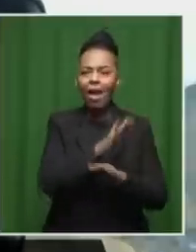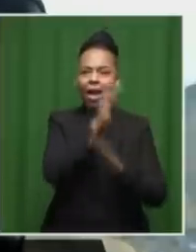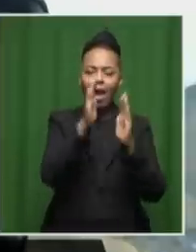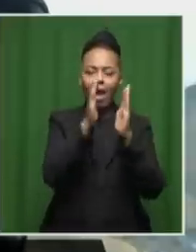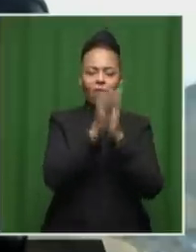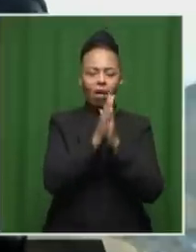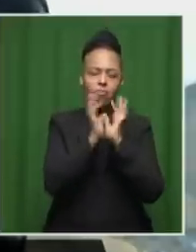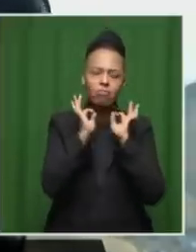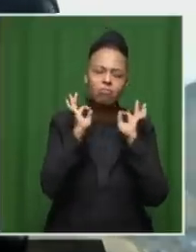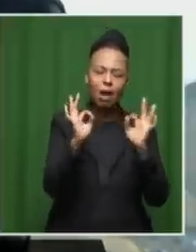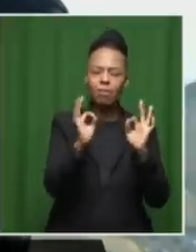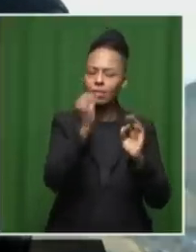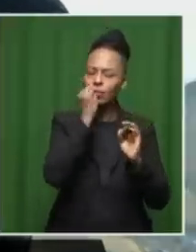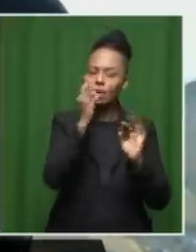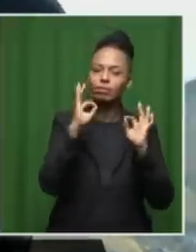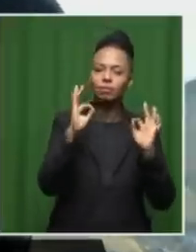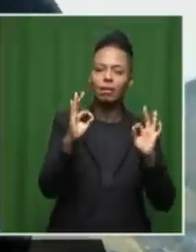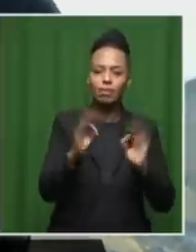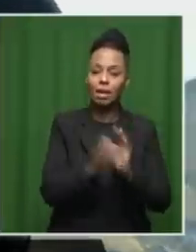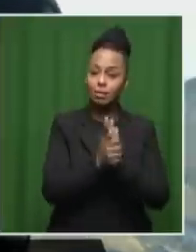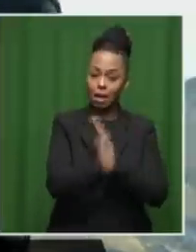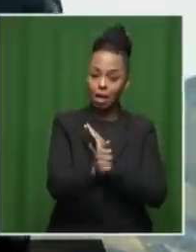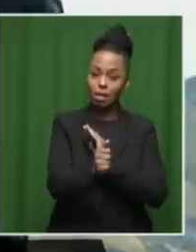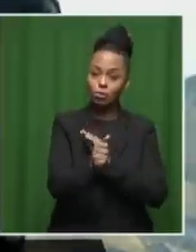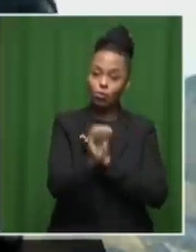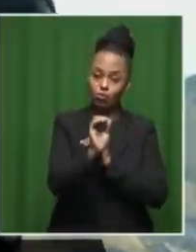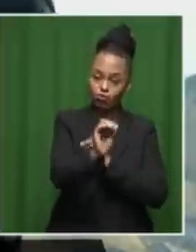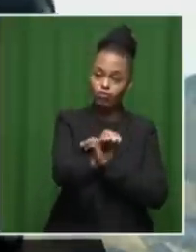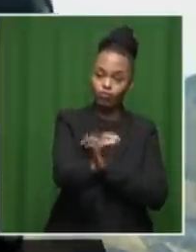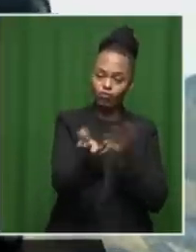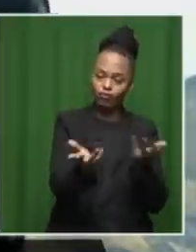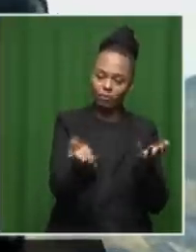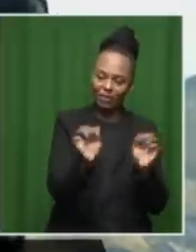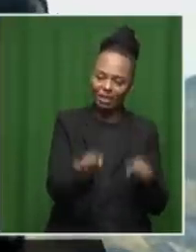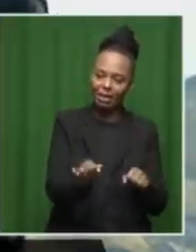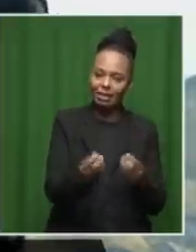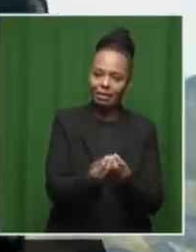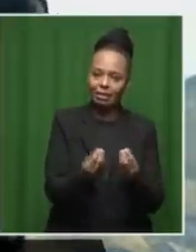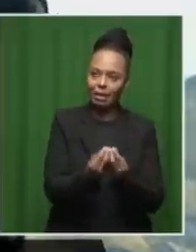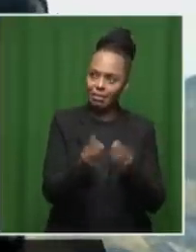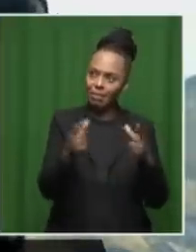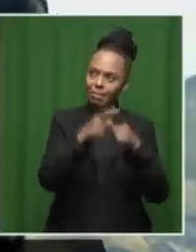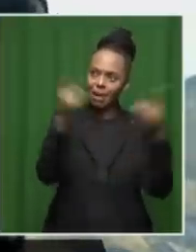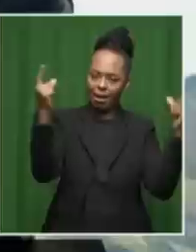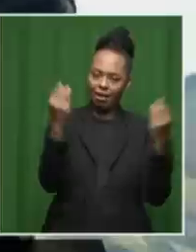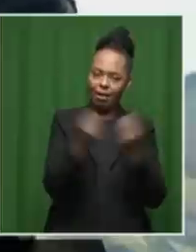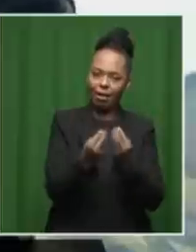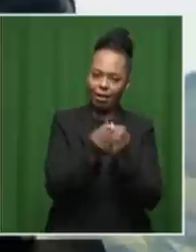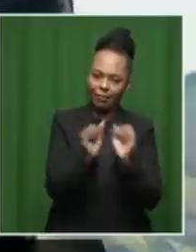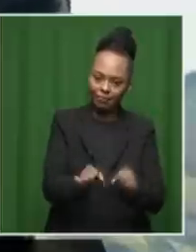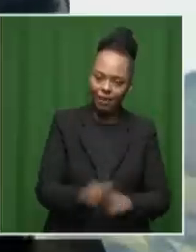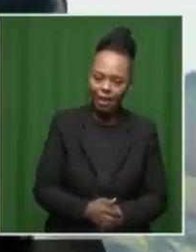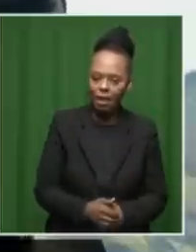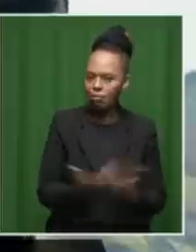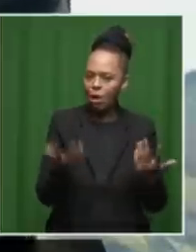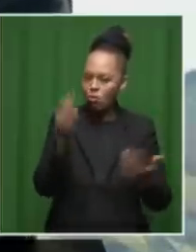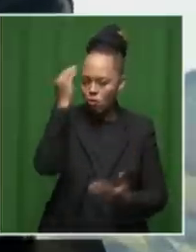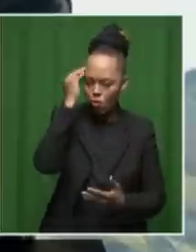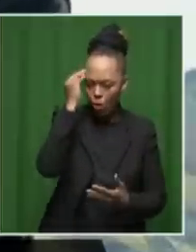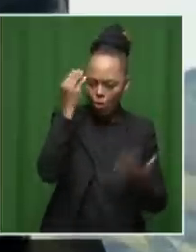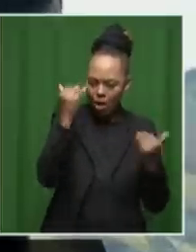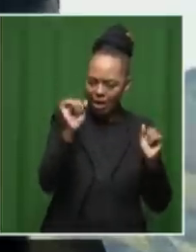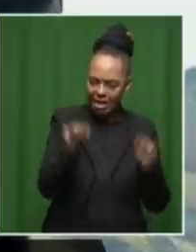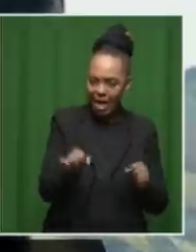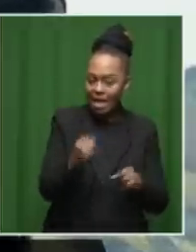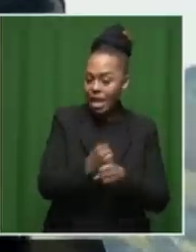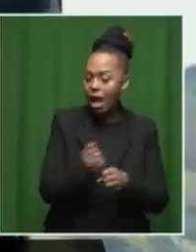just really great. Great talent coming through as well, and that's, for me, something that is really big in our team. You can actually know that in years to